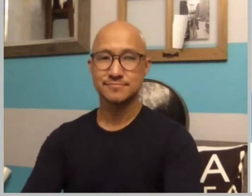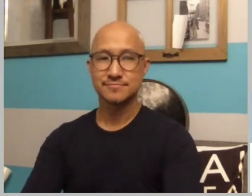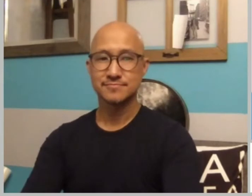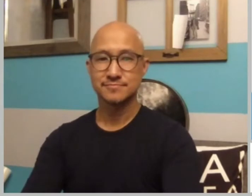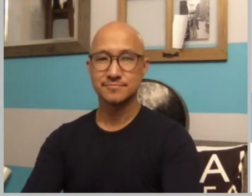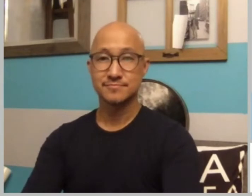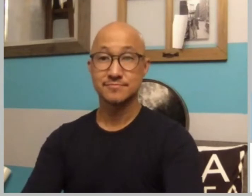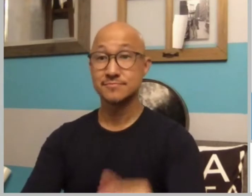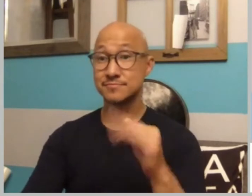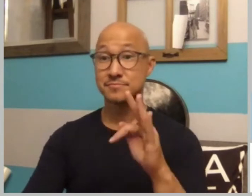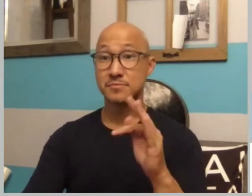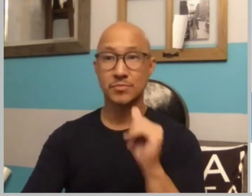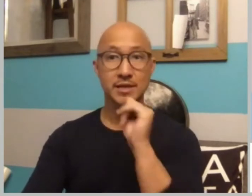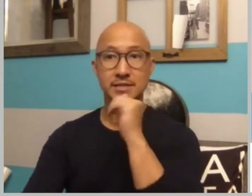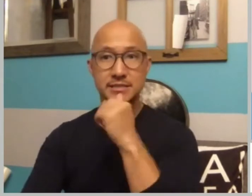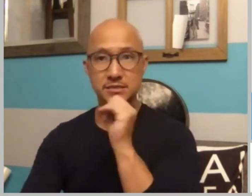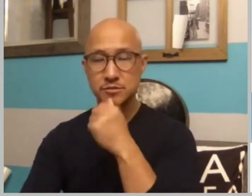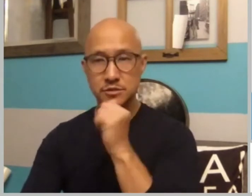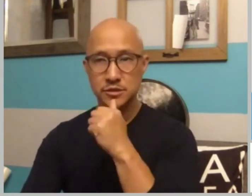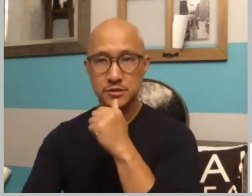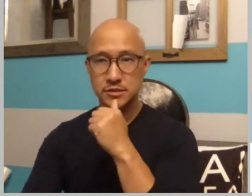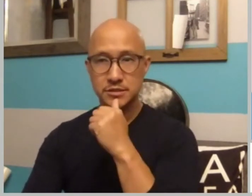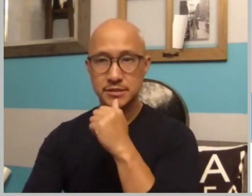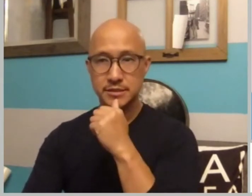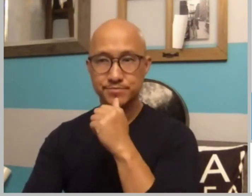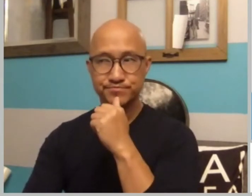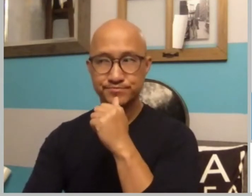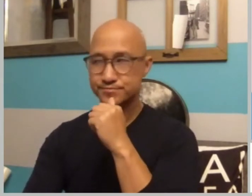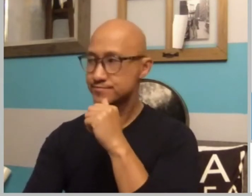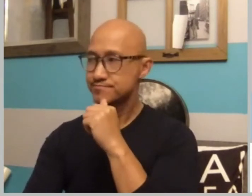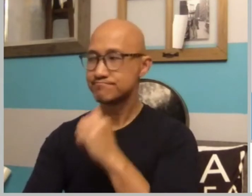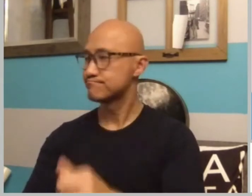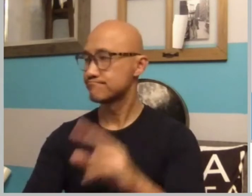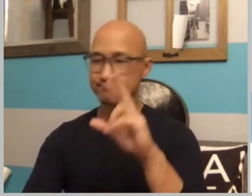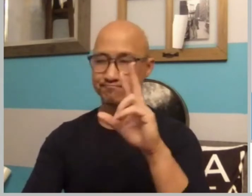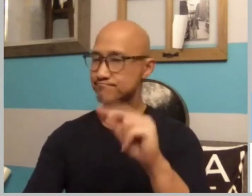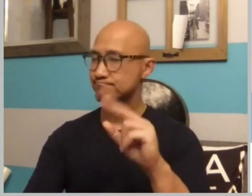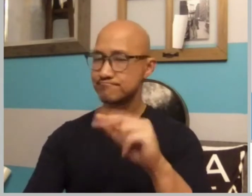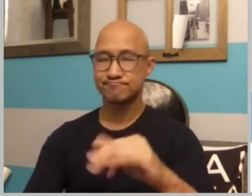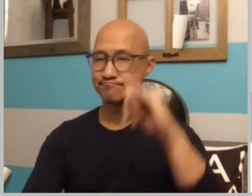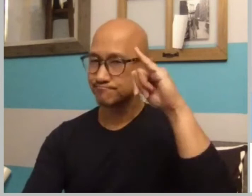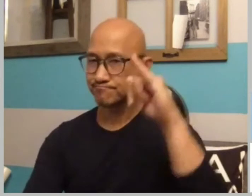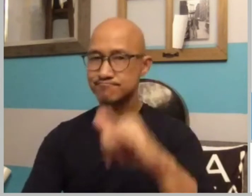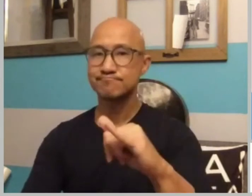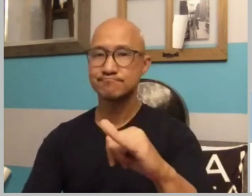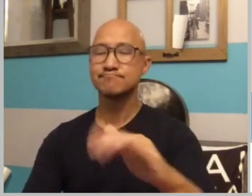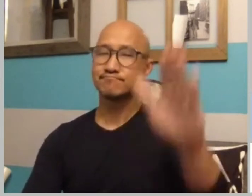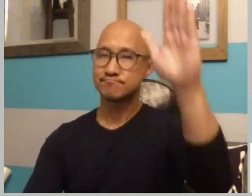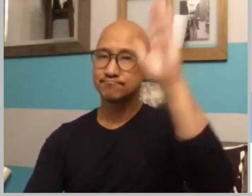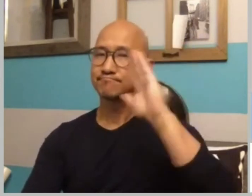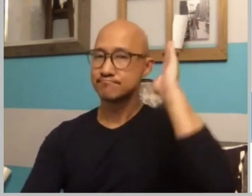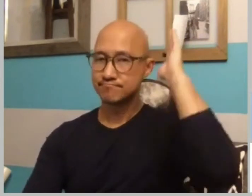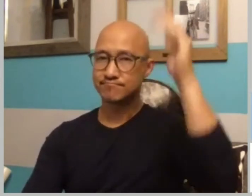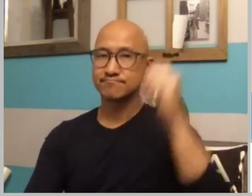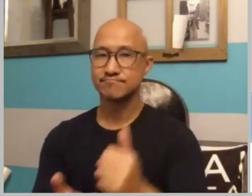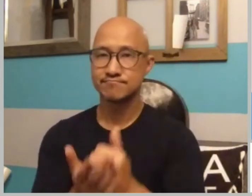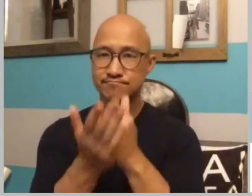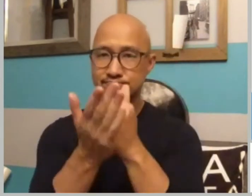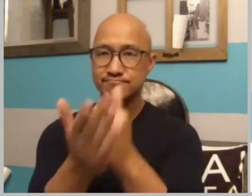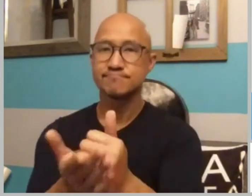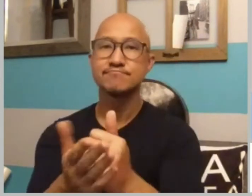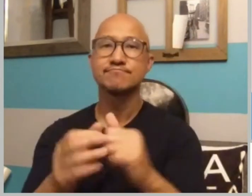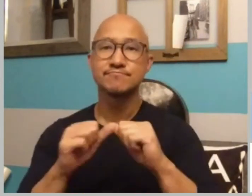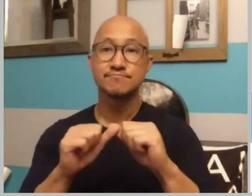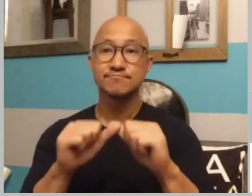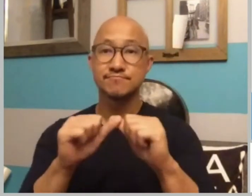are, right? When you fix your eyes on Jesus, God will carry you through. He will. And many of you guys